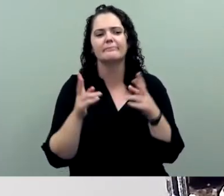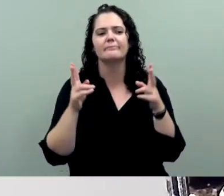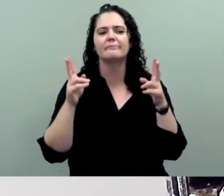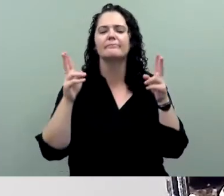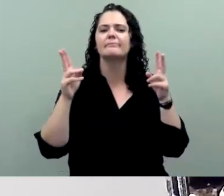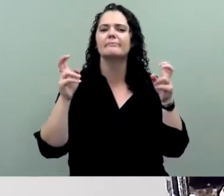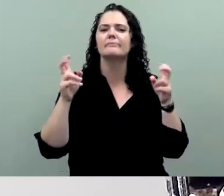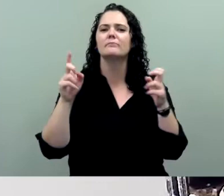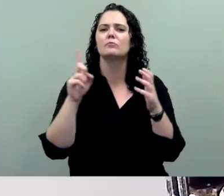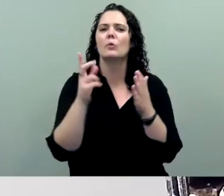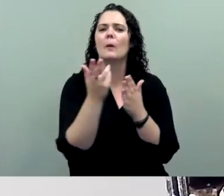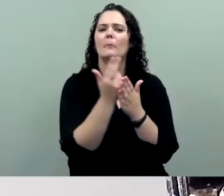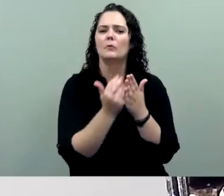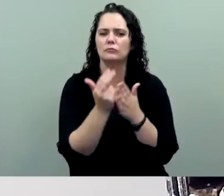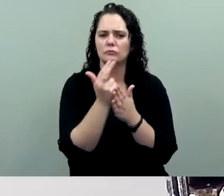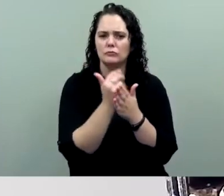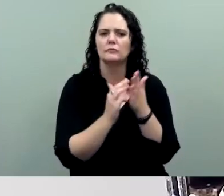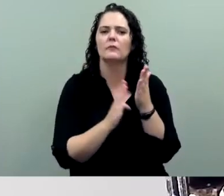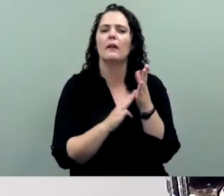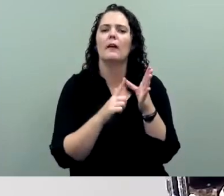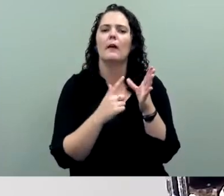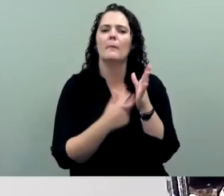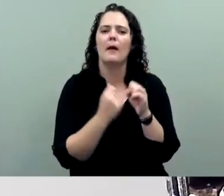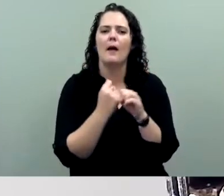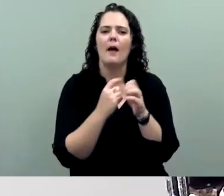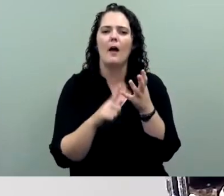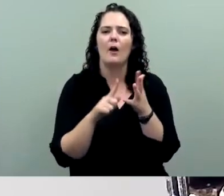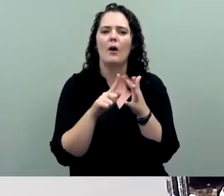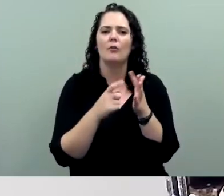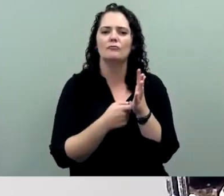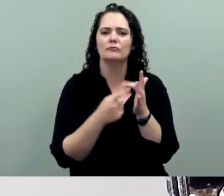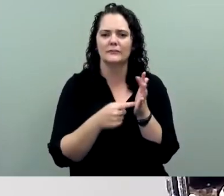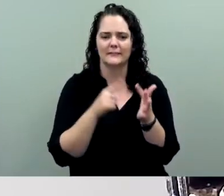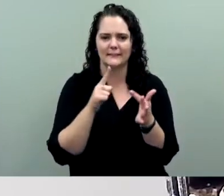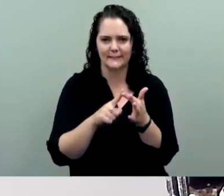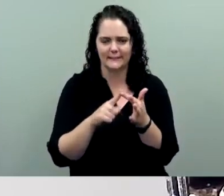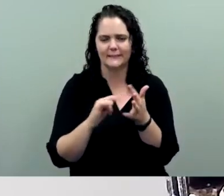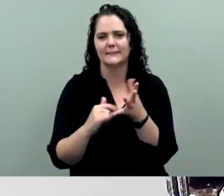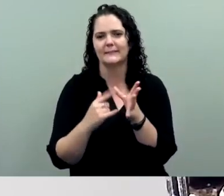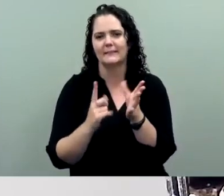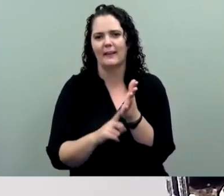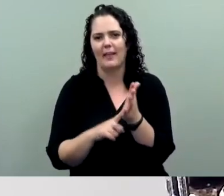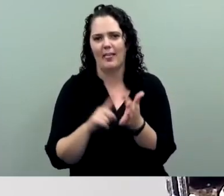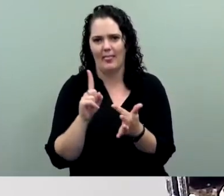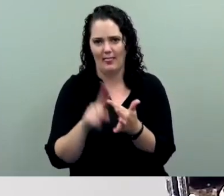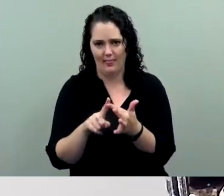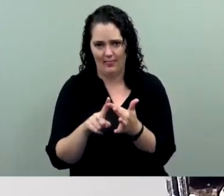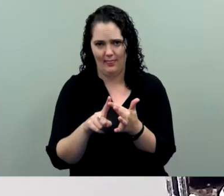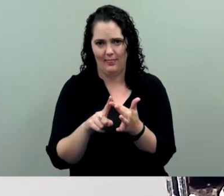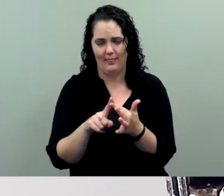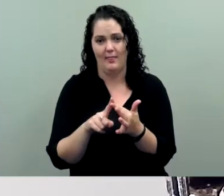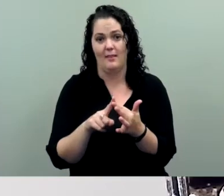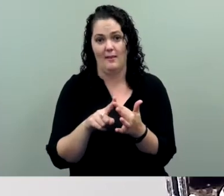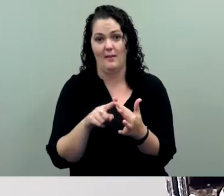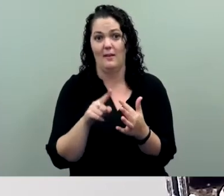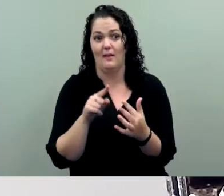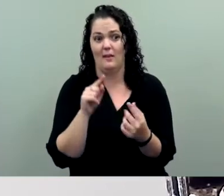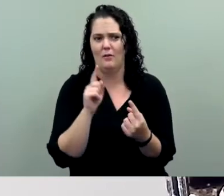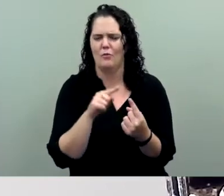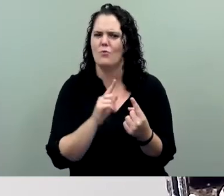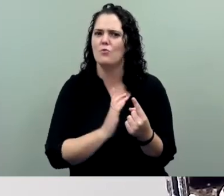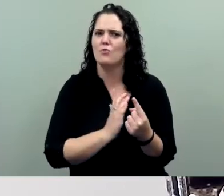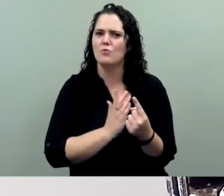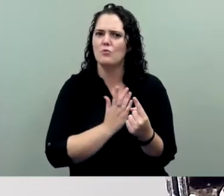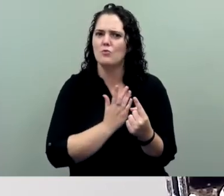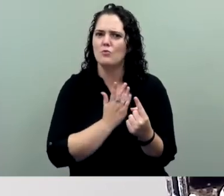is Portrait of Marguerite Salle. Now, Marguerite Salle is another really interesting character.